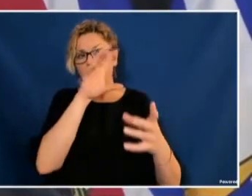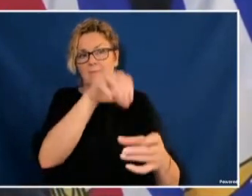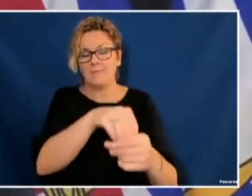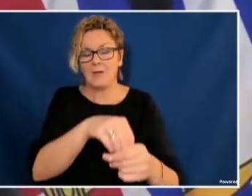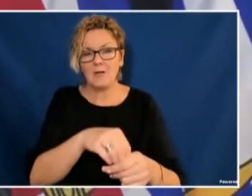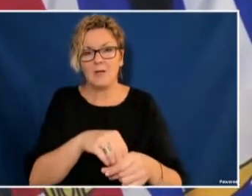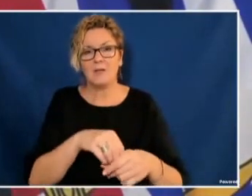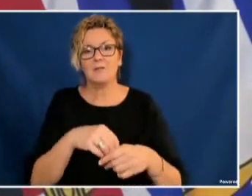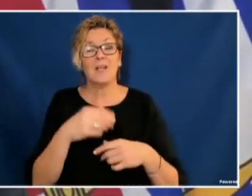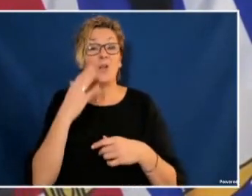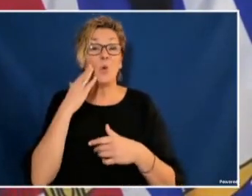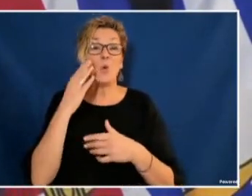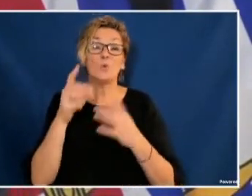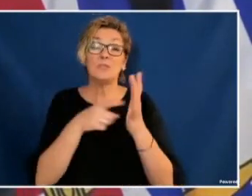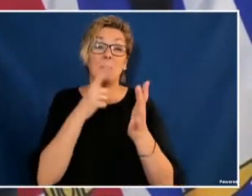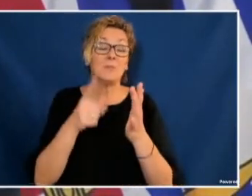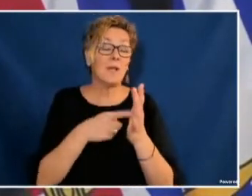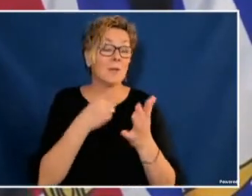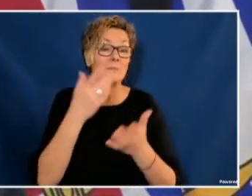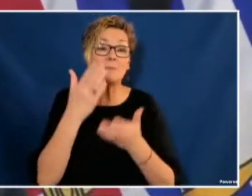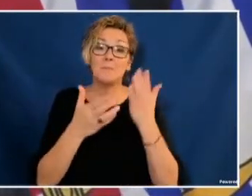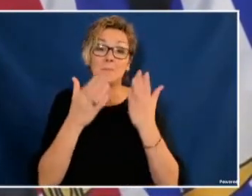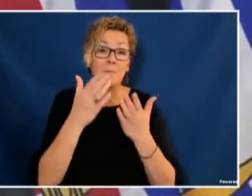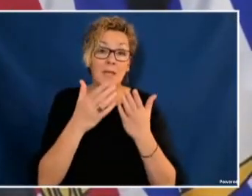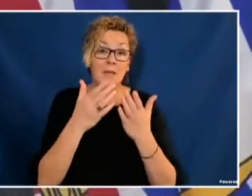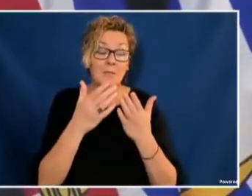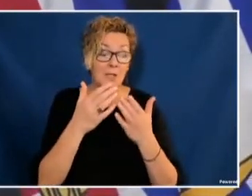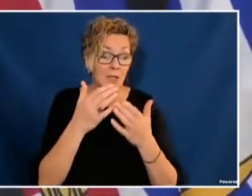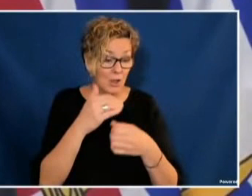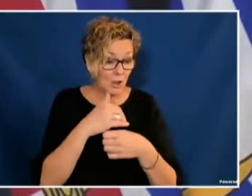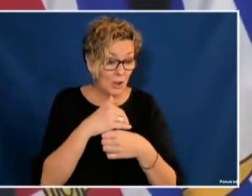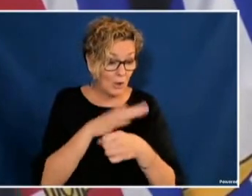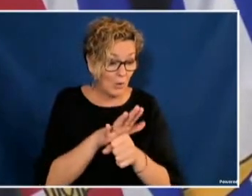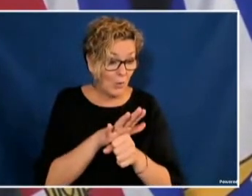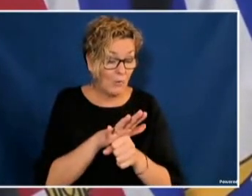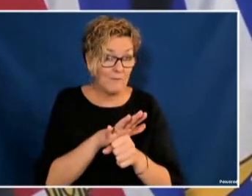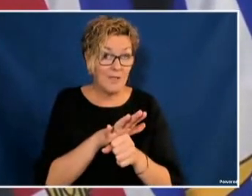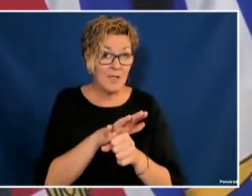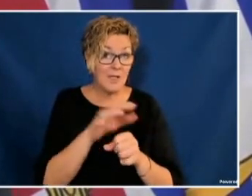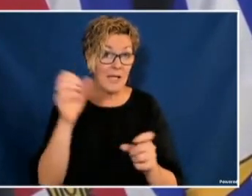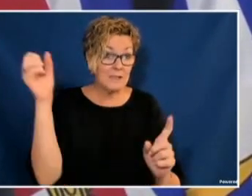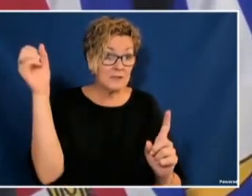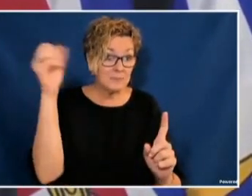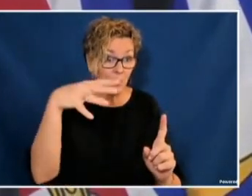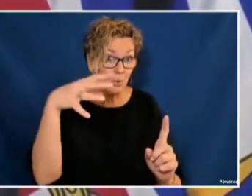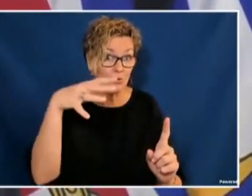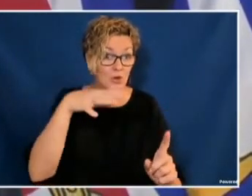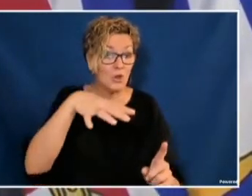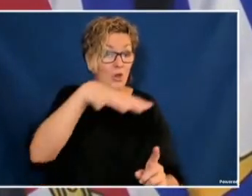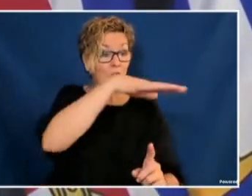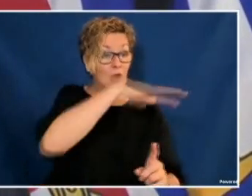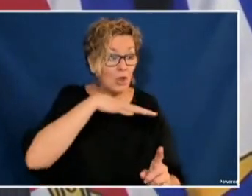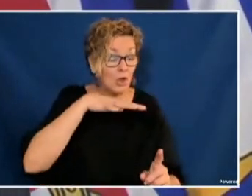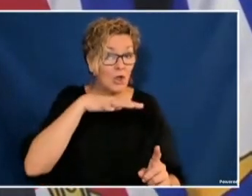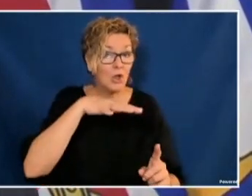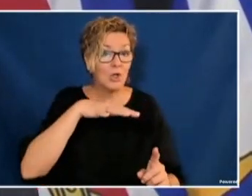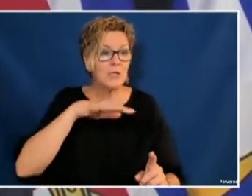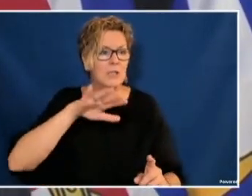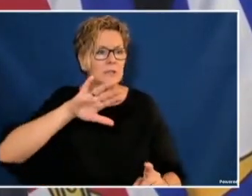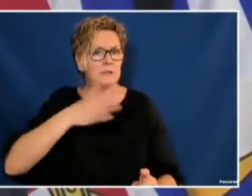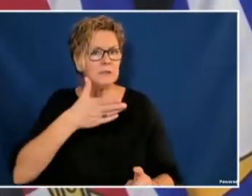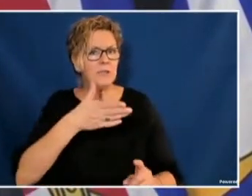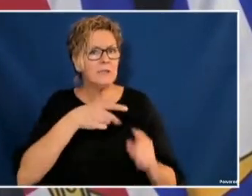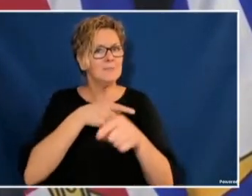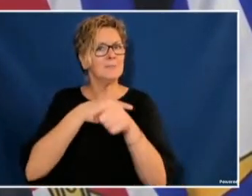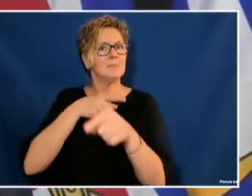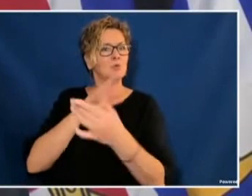Well, thank you. And the news story, I think there's a news story today from PHSA, is concerning